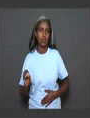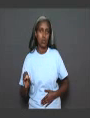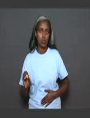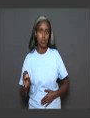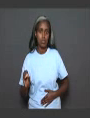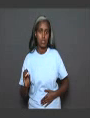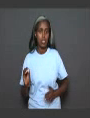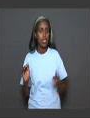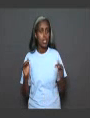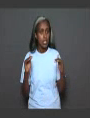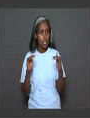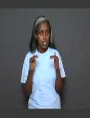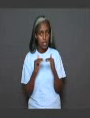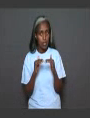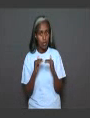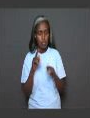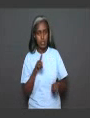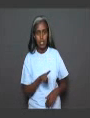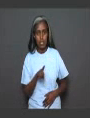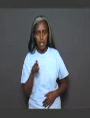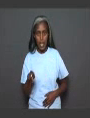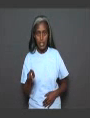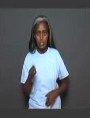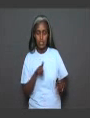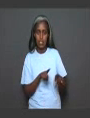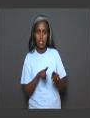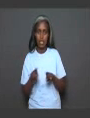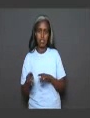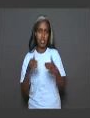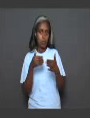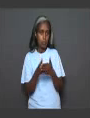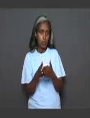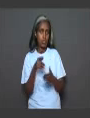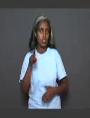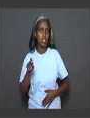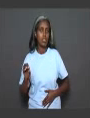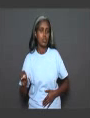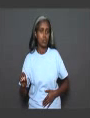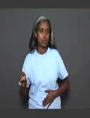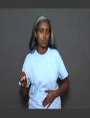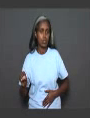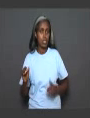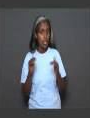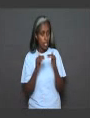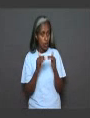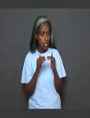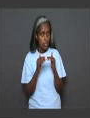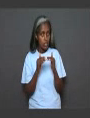x0 as x approaches x0